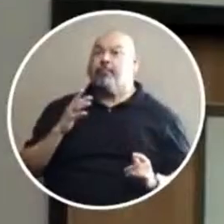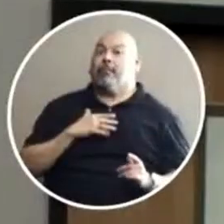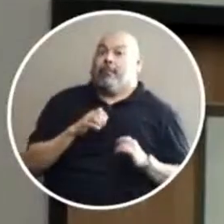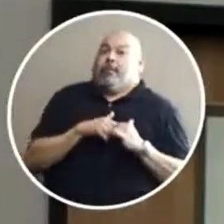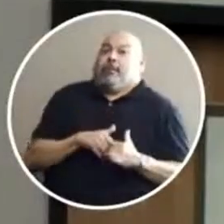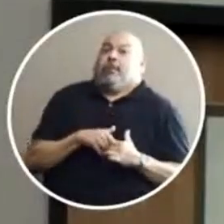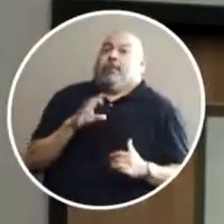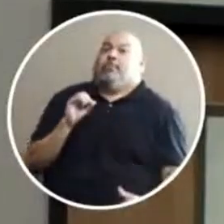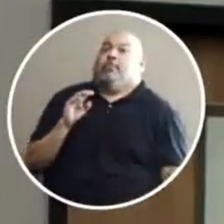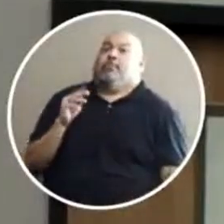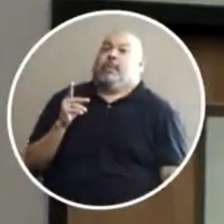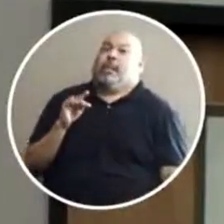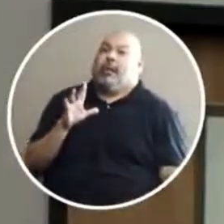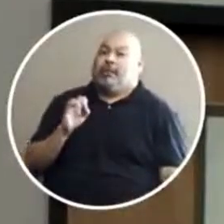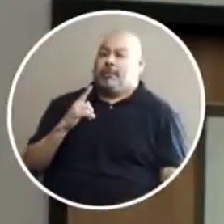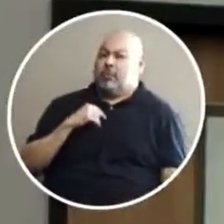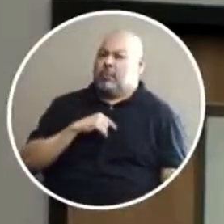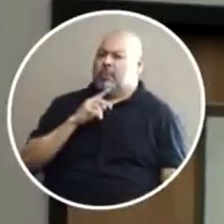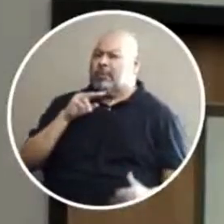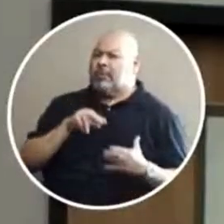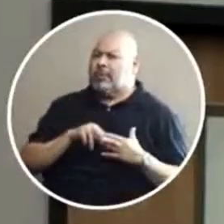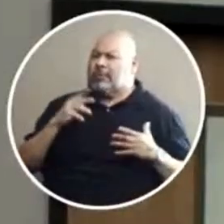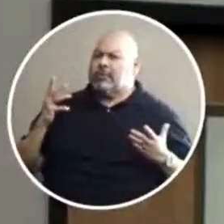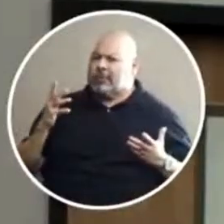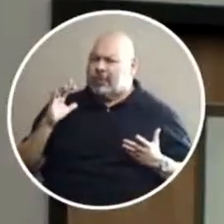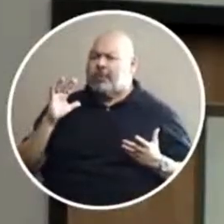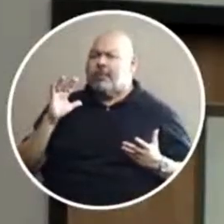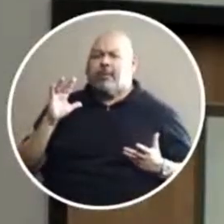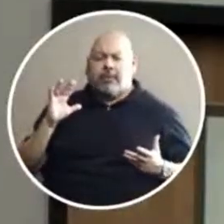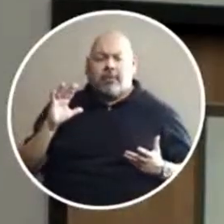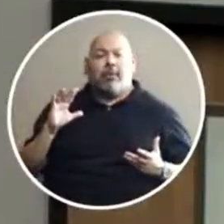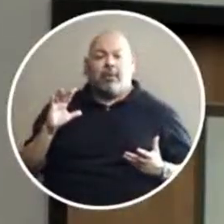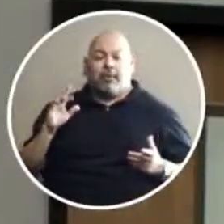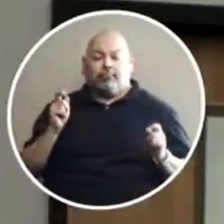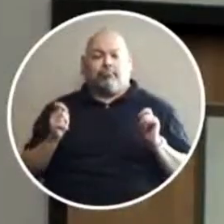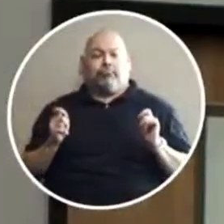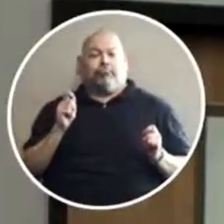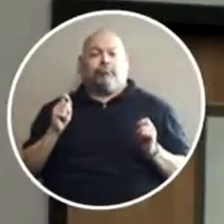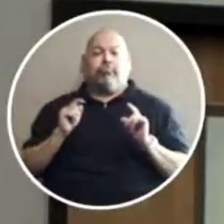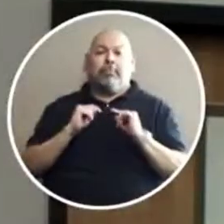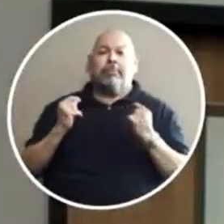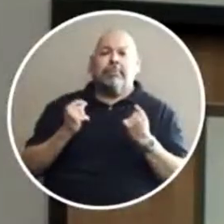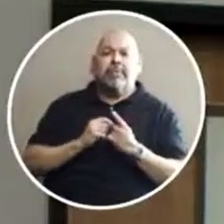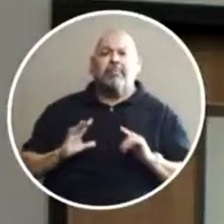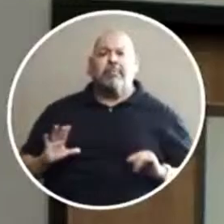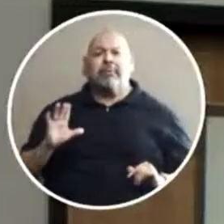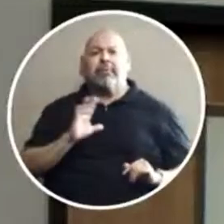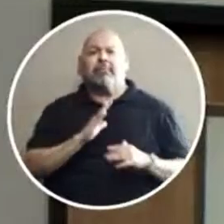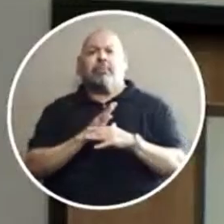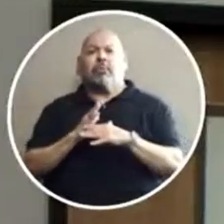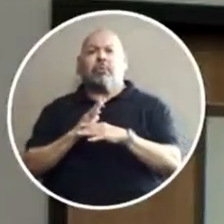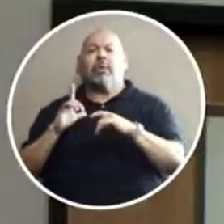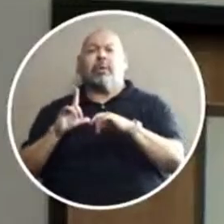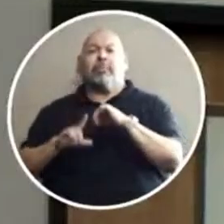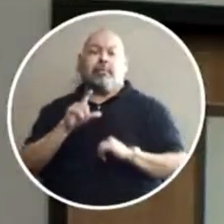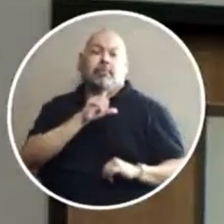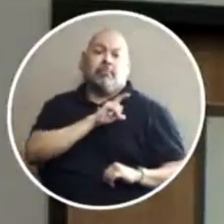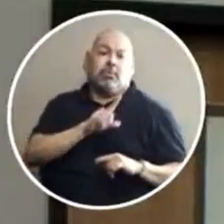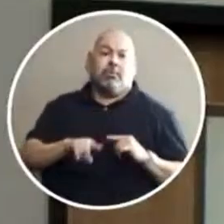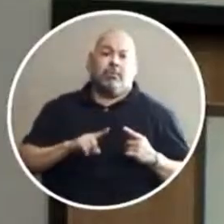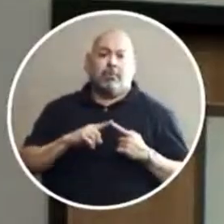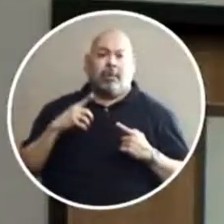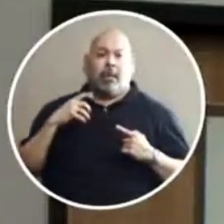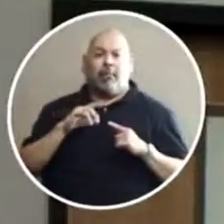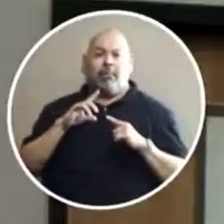For compliance, so we are looking at augmenting our teams between the El Paso Police Department,